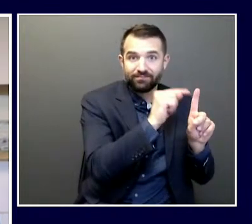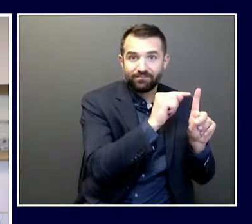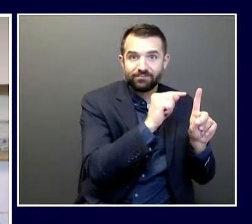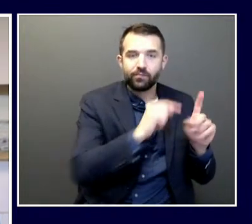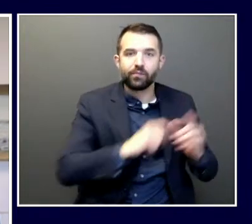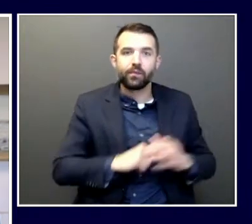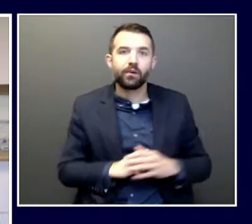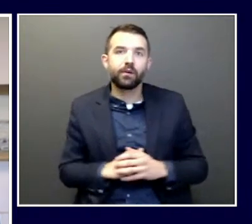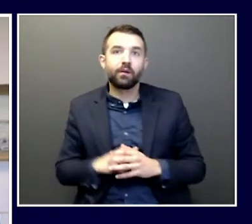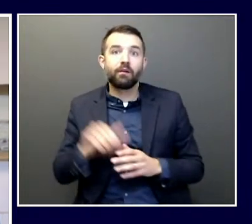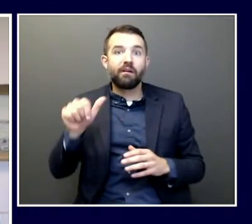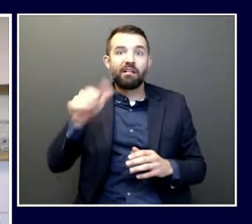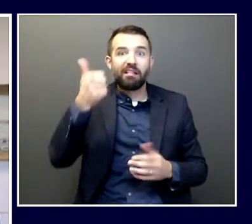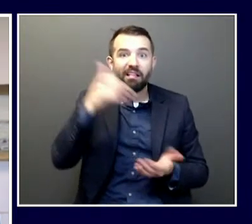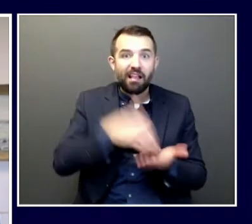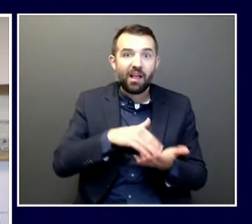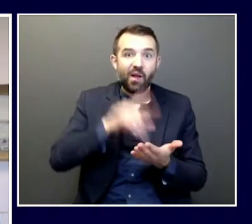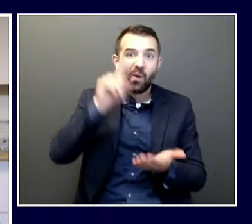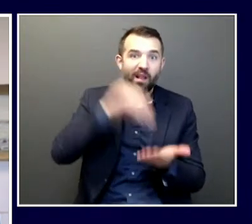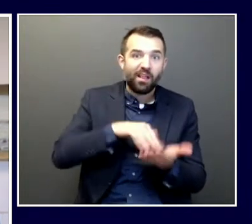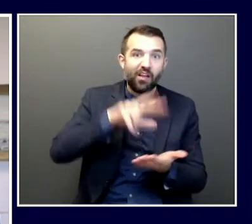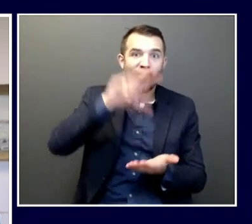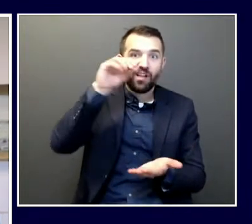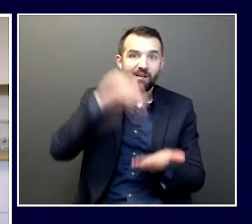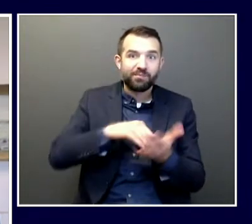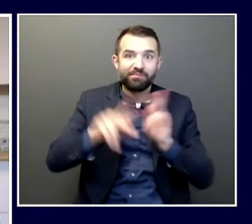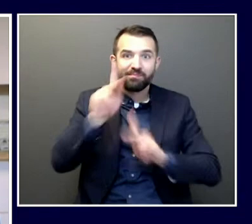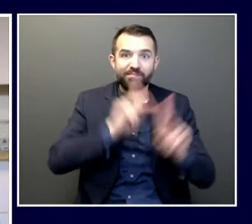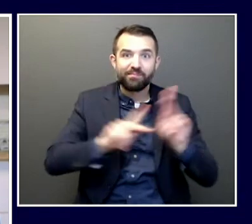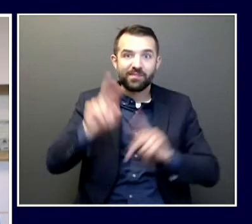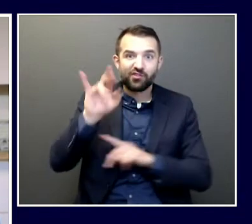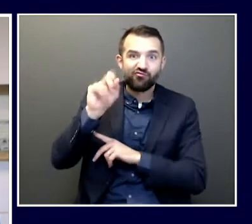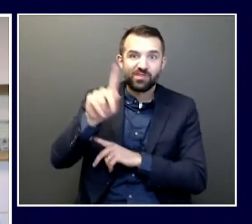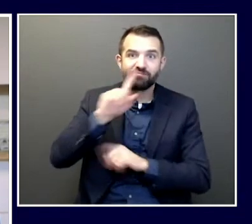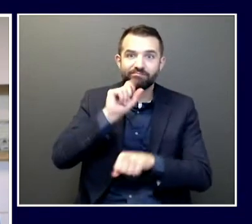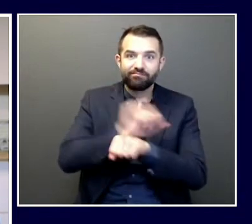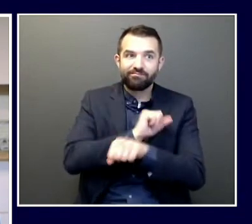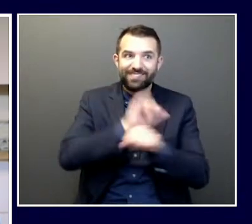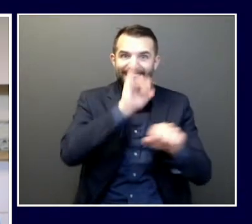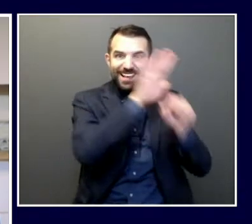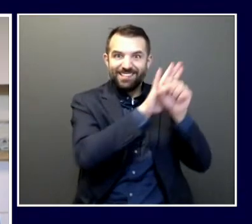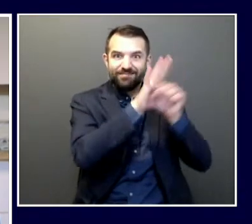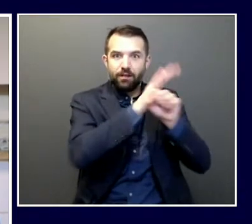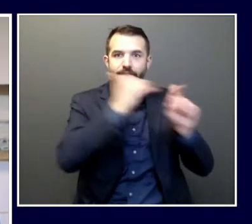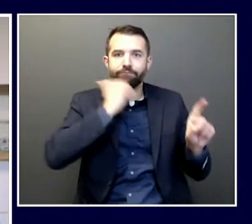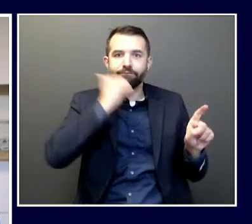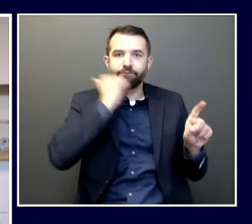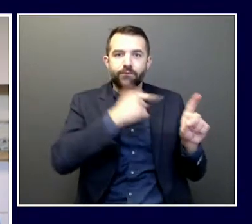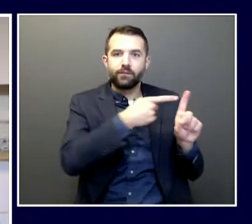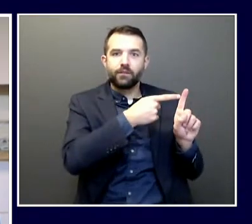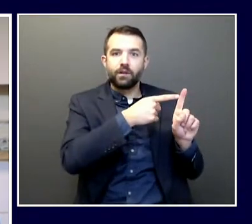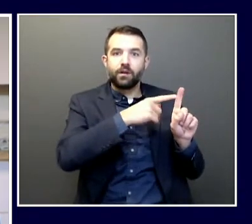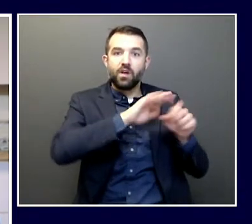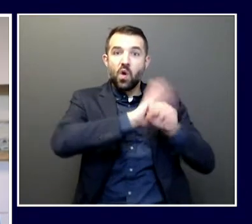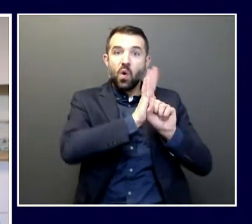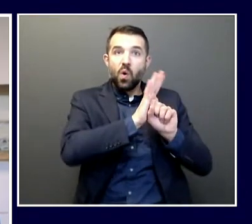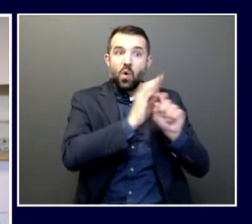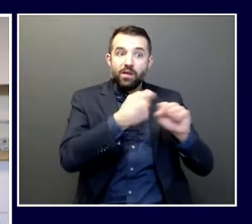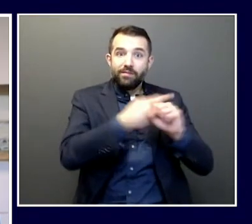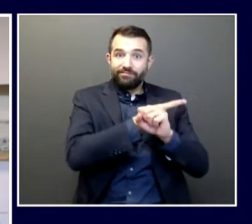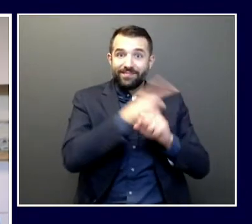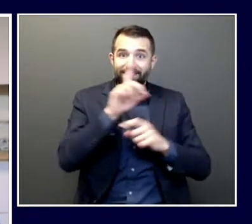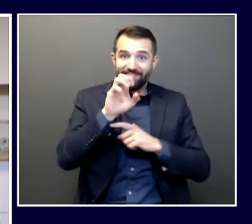in those counties who are at risk. And when you add on top of that the Delta variant with its significantly